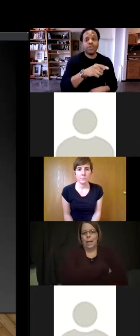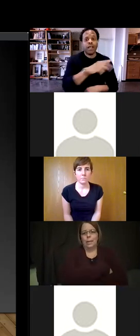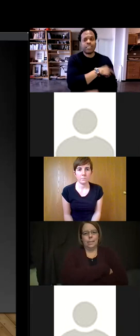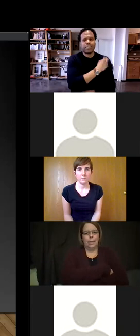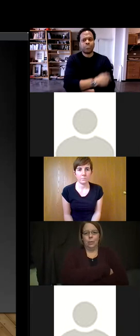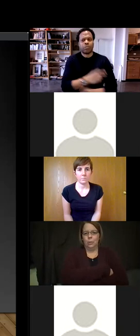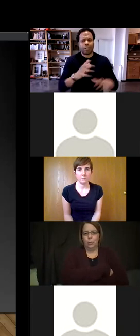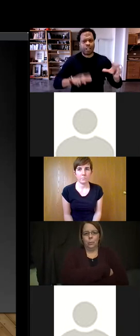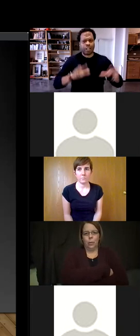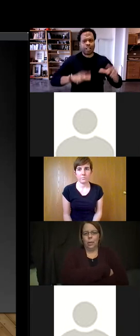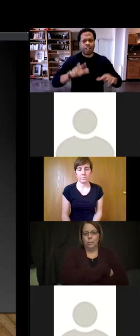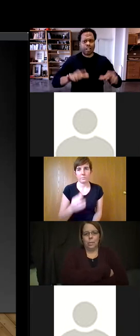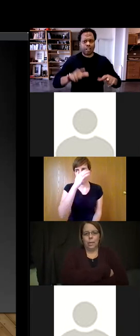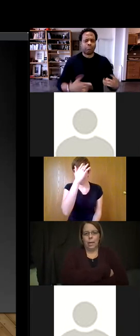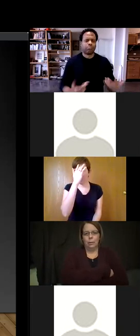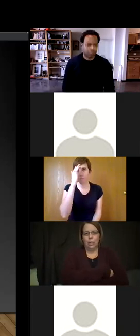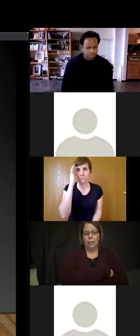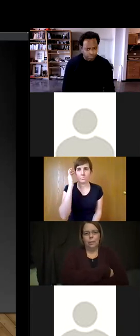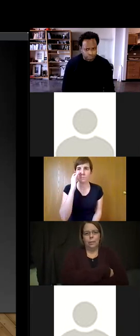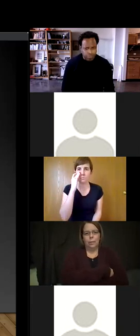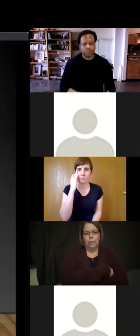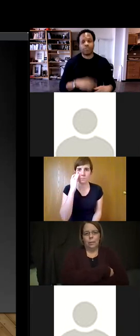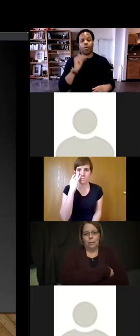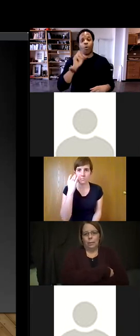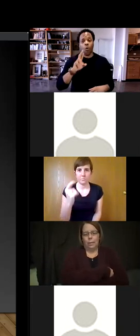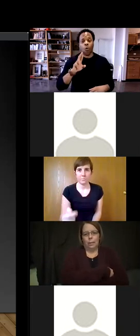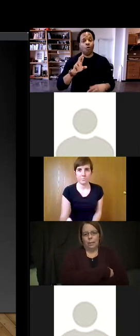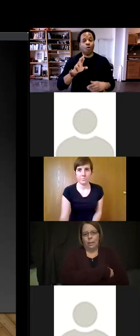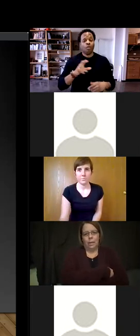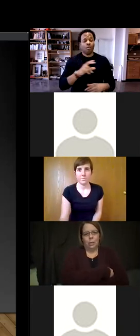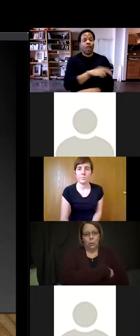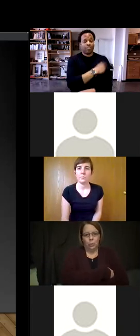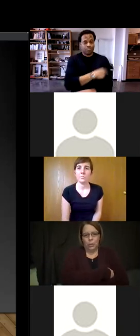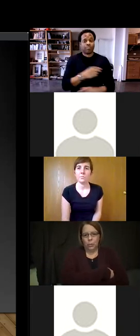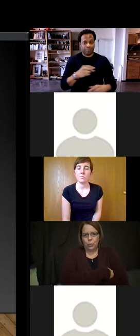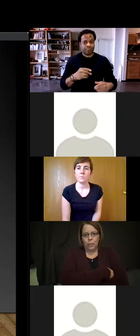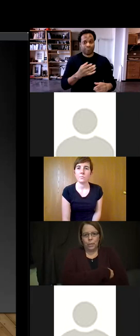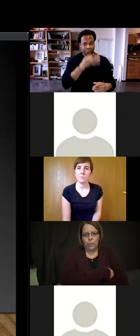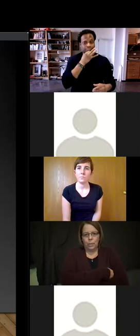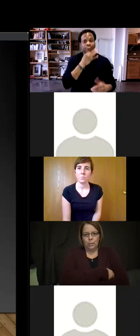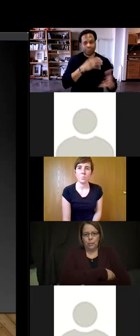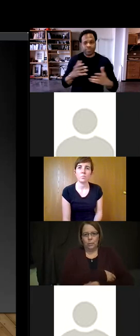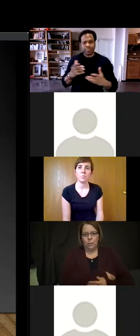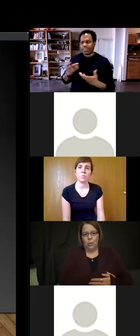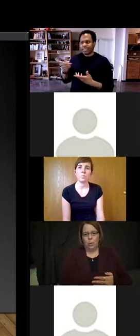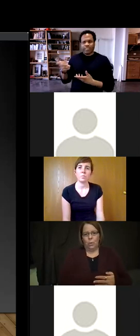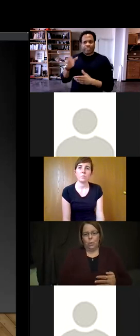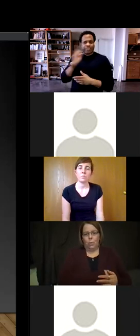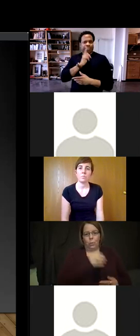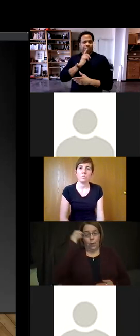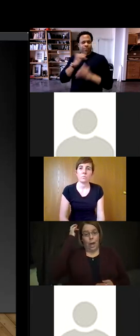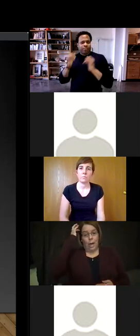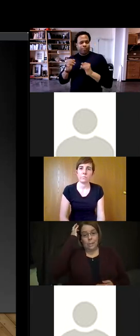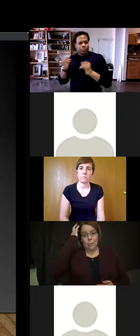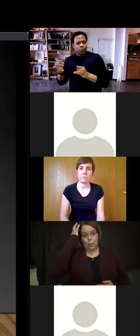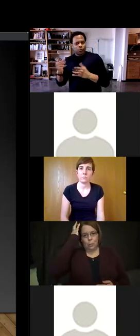just not skilled when it comes to technology. They don't know what they're doing,